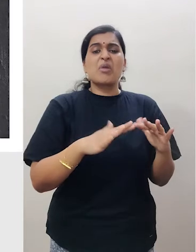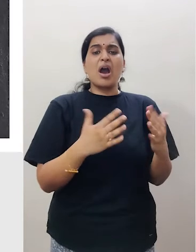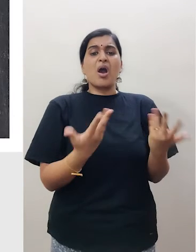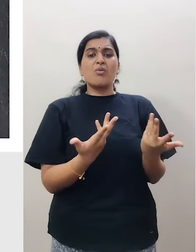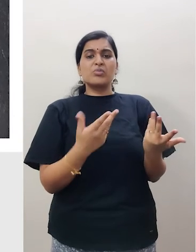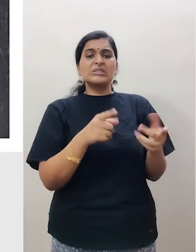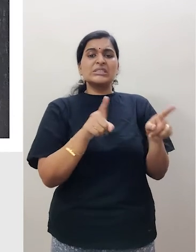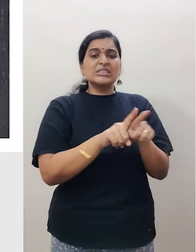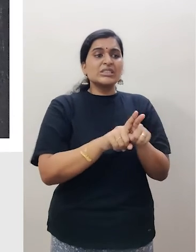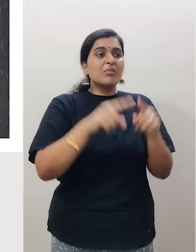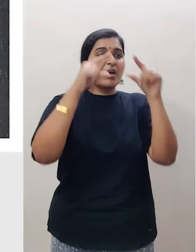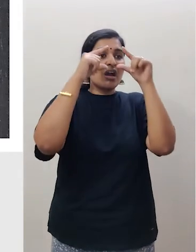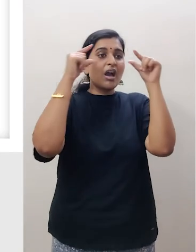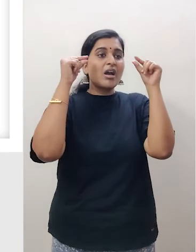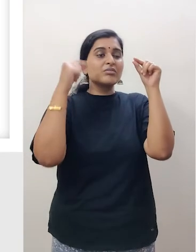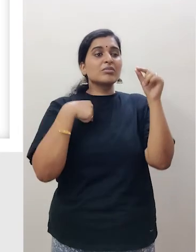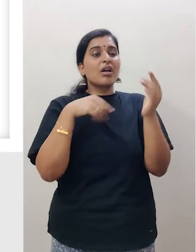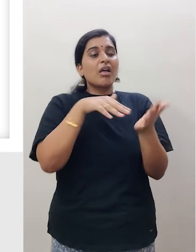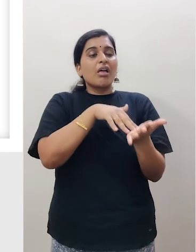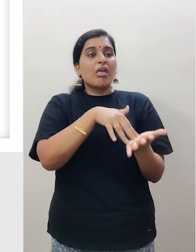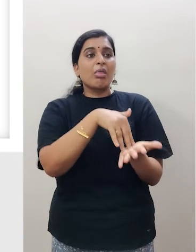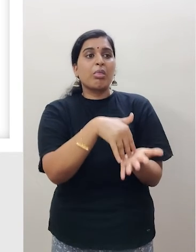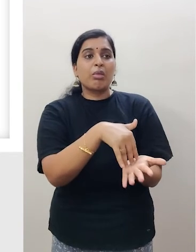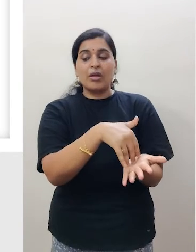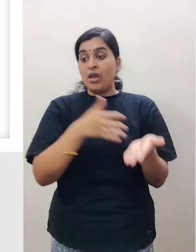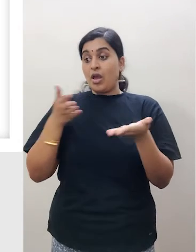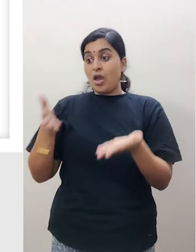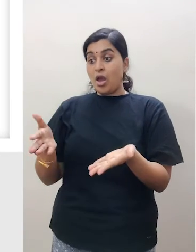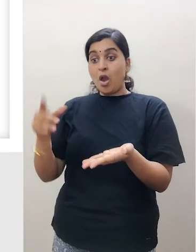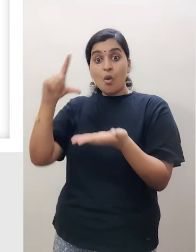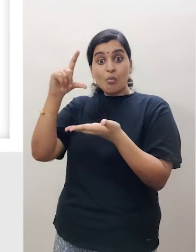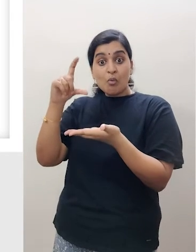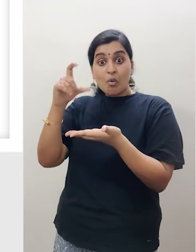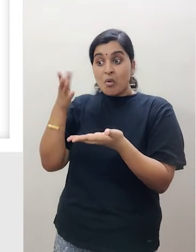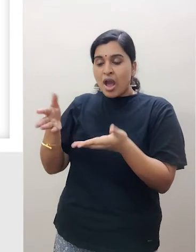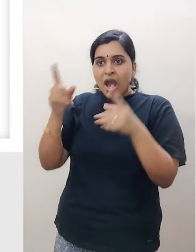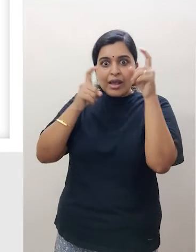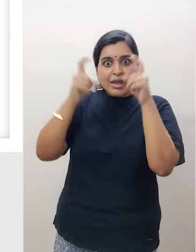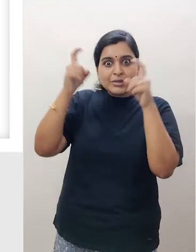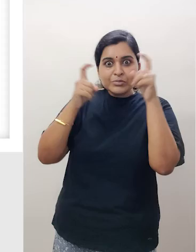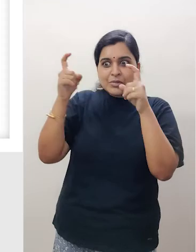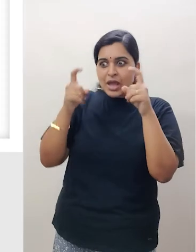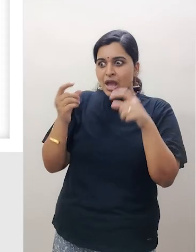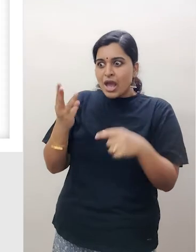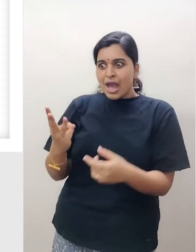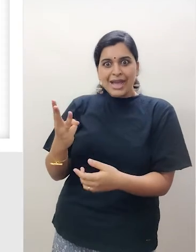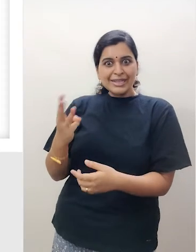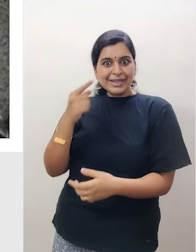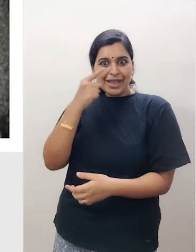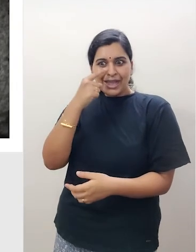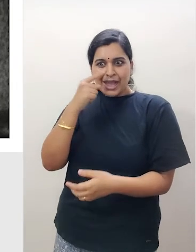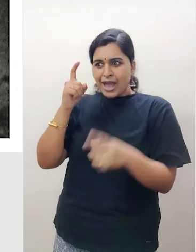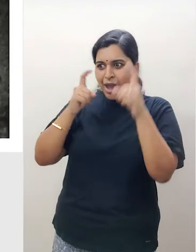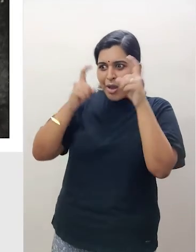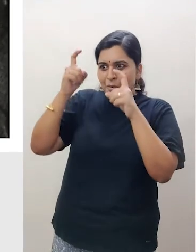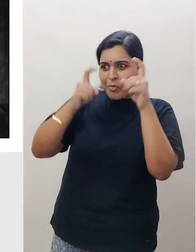poetic hook. But with the photograph, it's up to the viewer to interpret their expressions, and the title is more